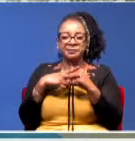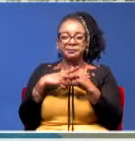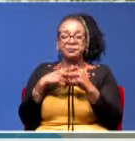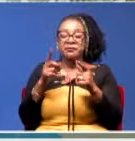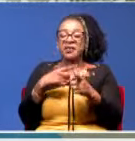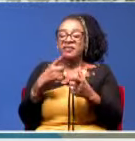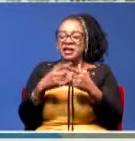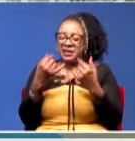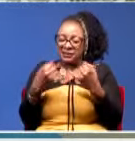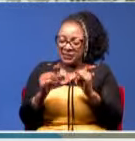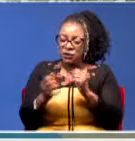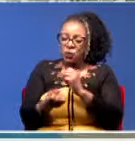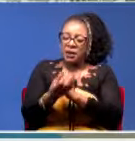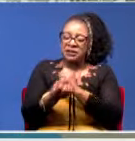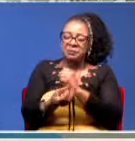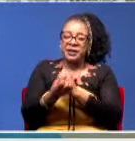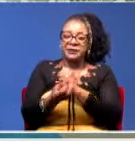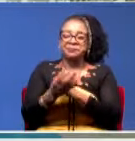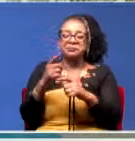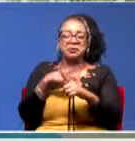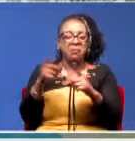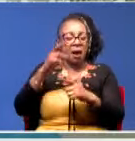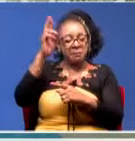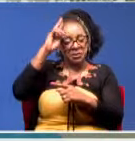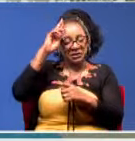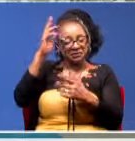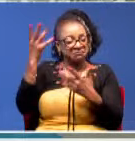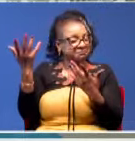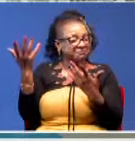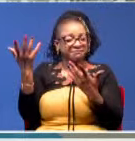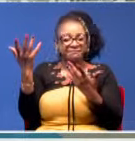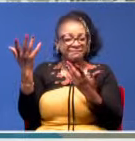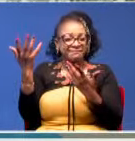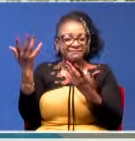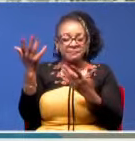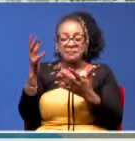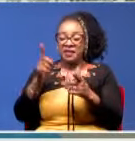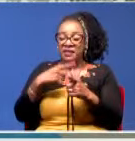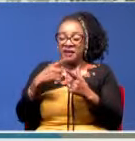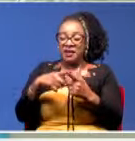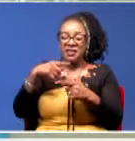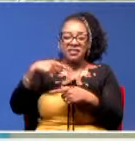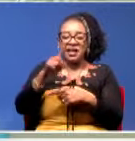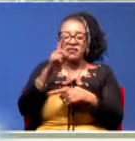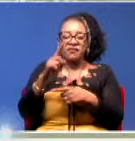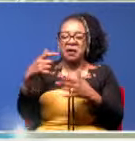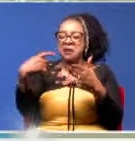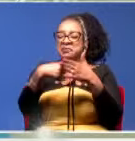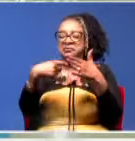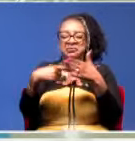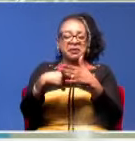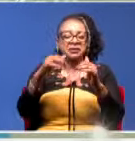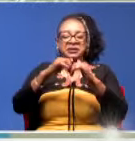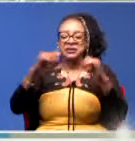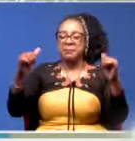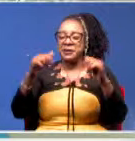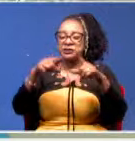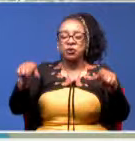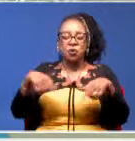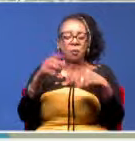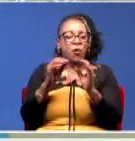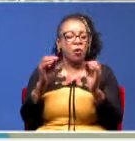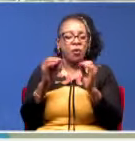tried to explain himself, but the police could hear none of it. He was not even locked in a separate room as is required when minors